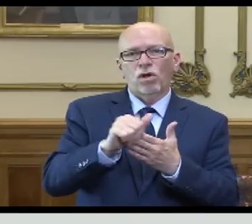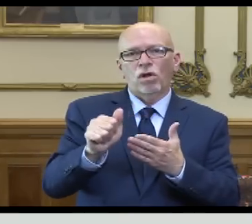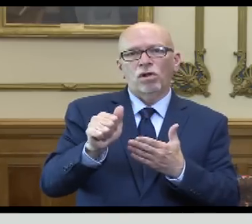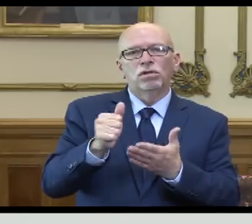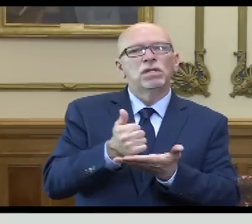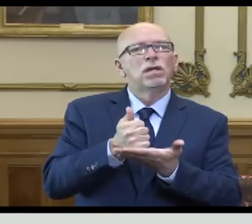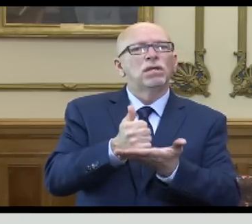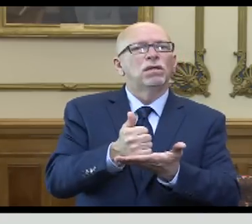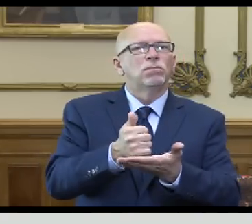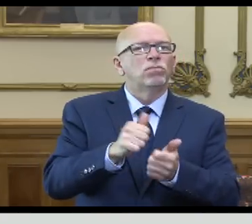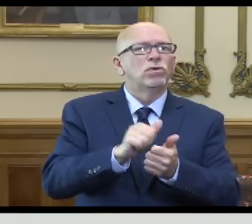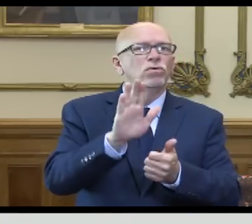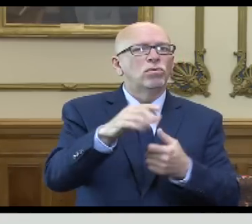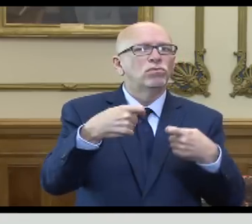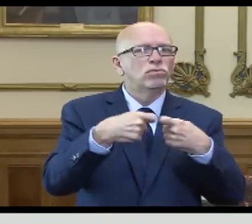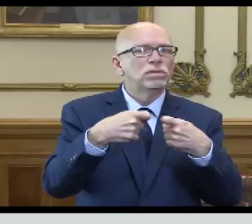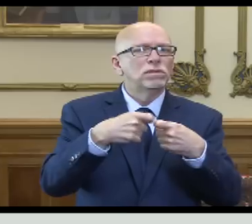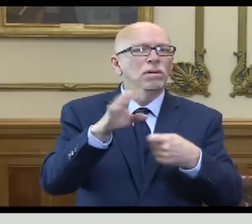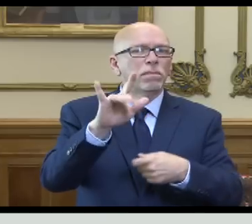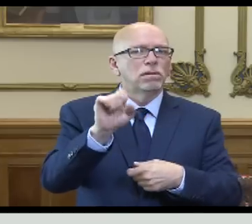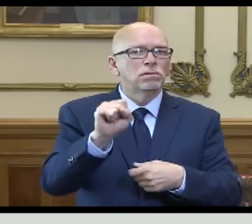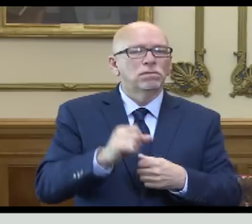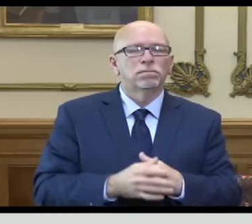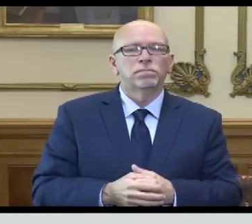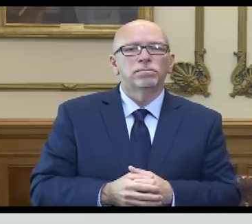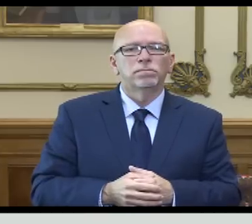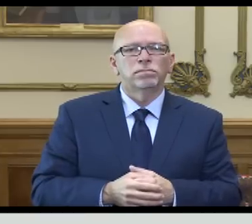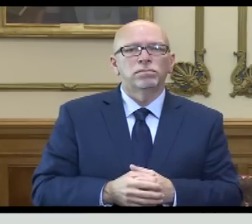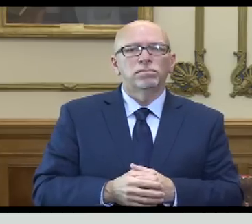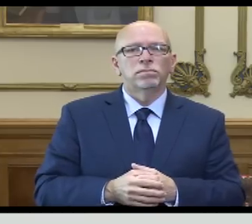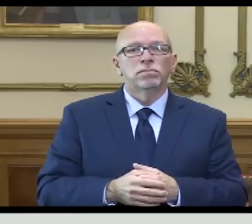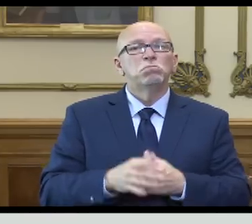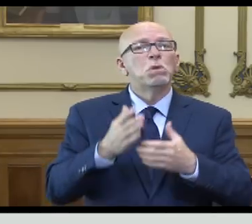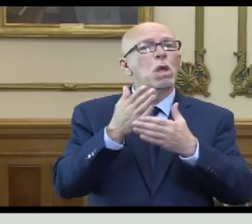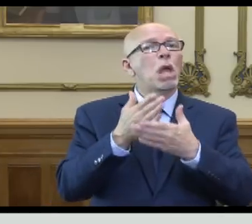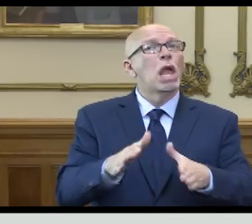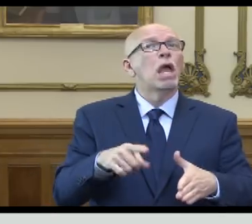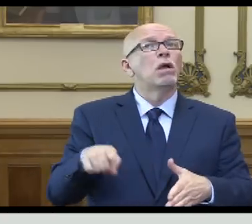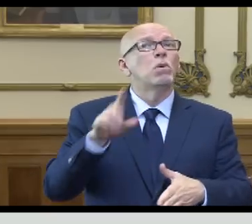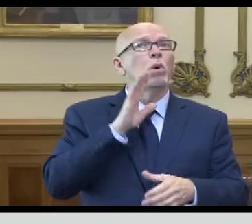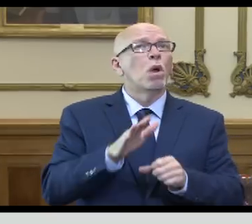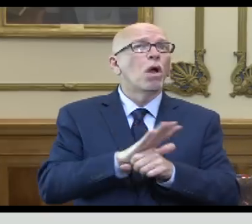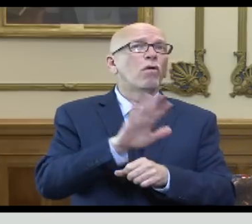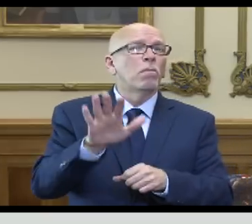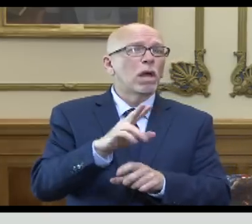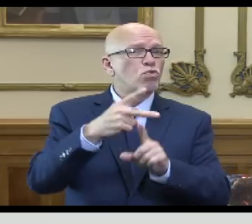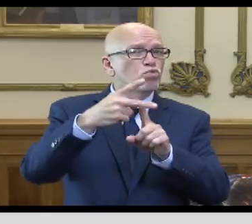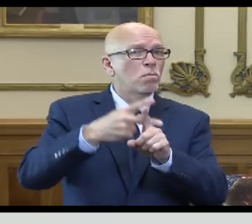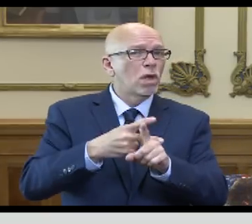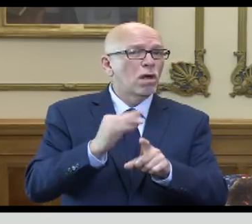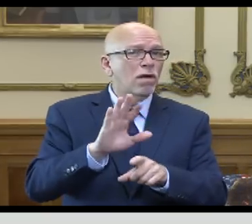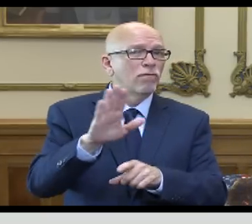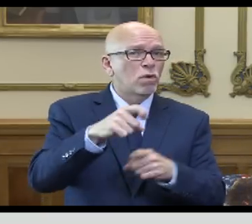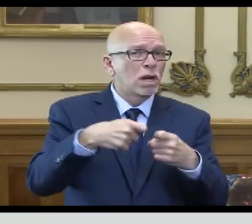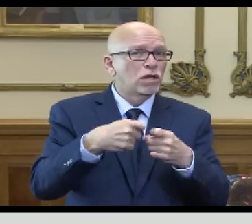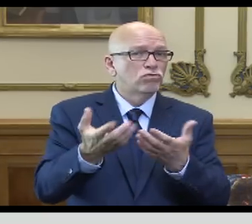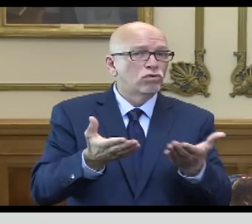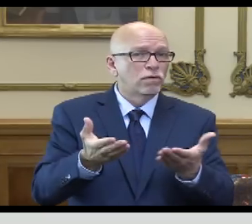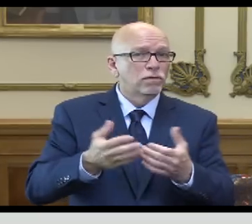to assist in your utility bill. On the average, this will cover about 2 months of utility